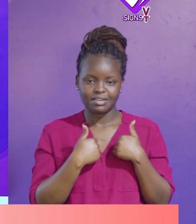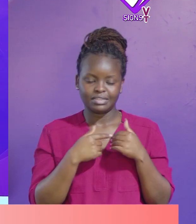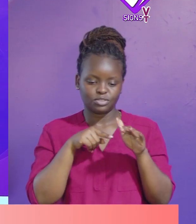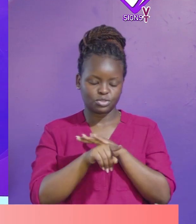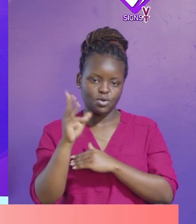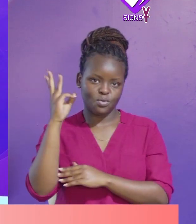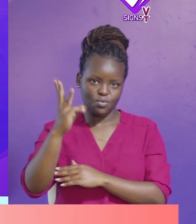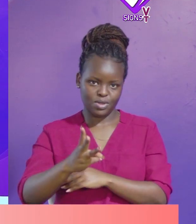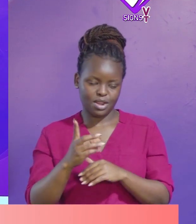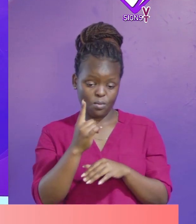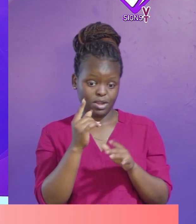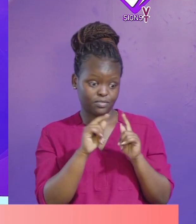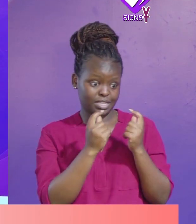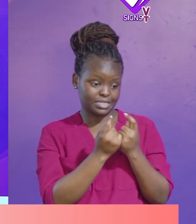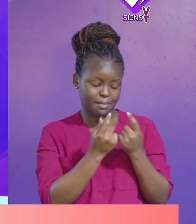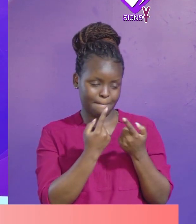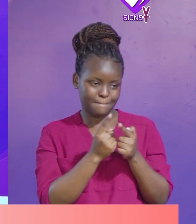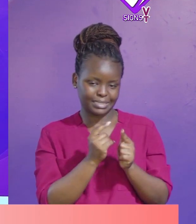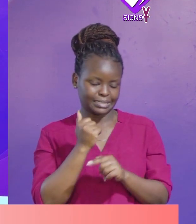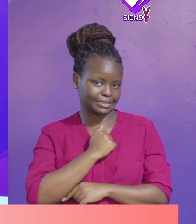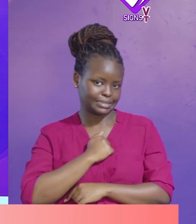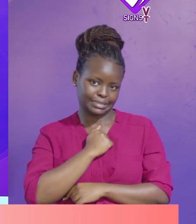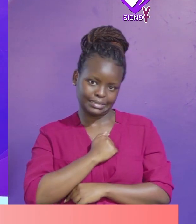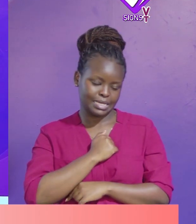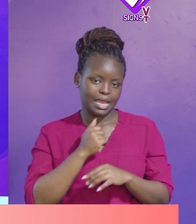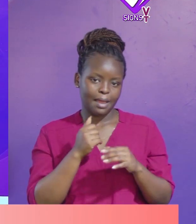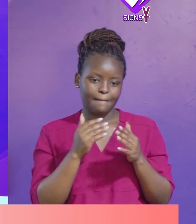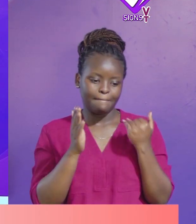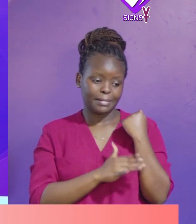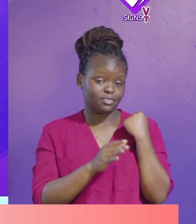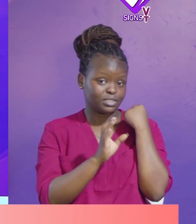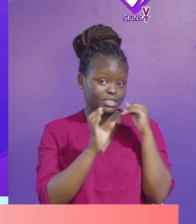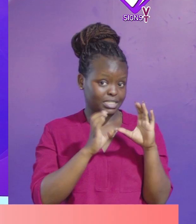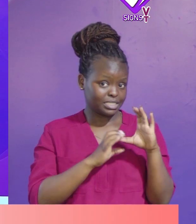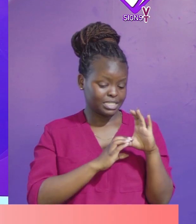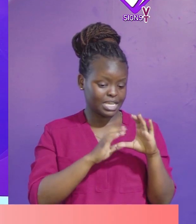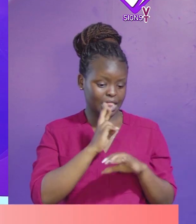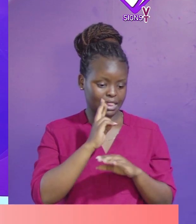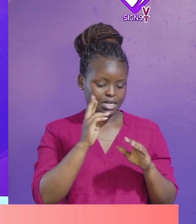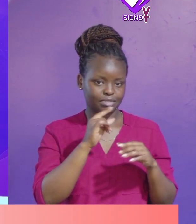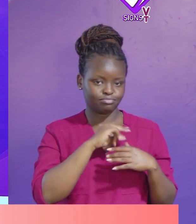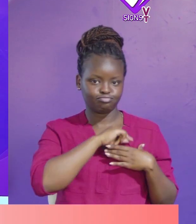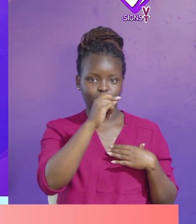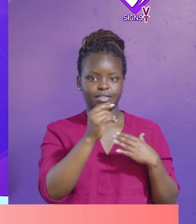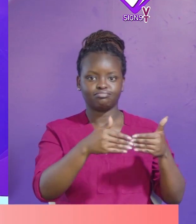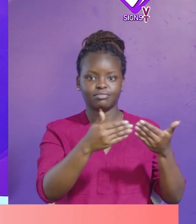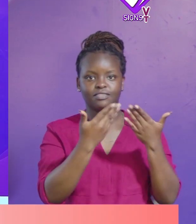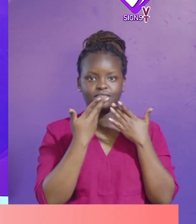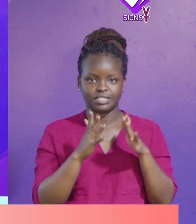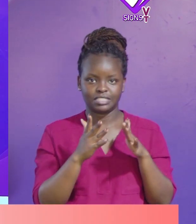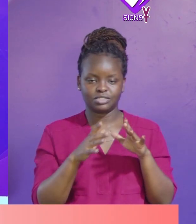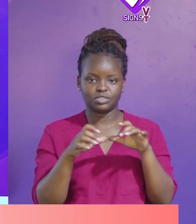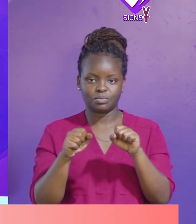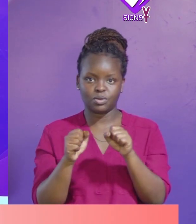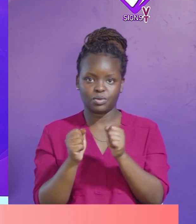for the team, but unluckily it went bad for Chelsea because he was red carded, and that red card he was booked with